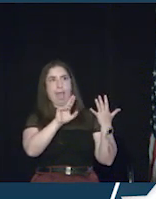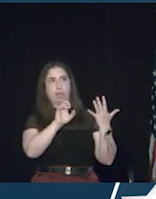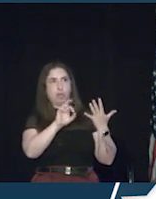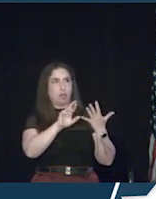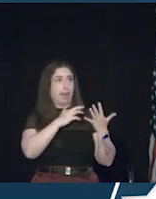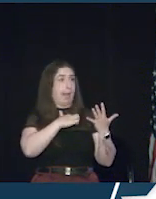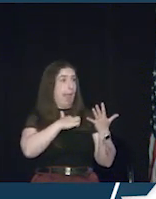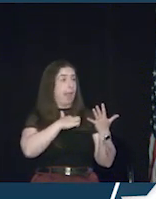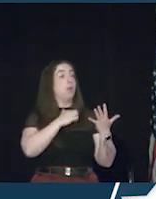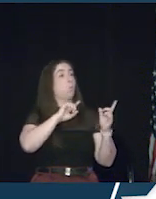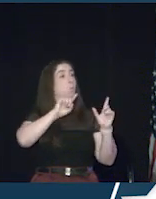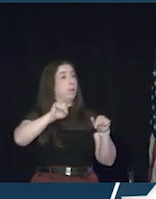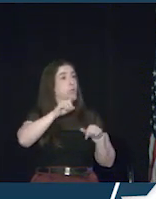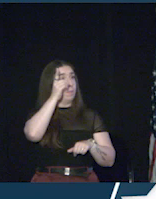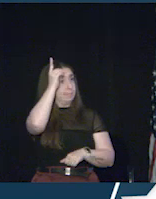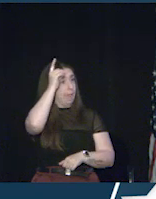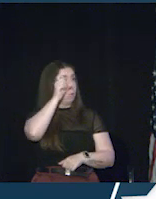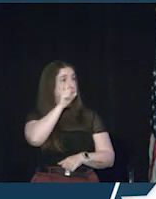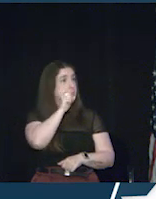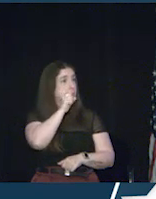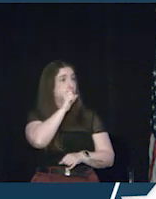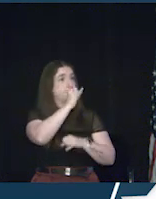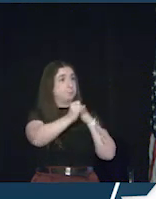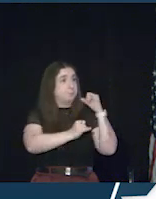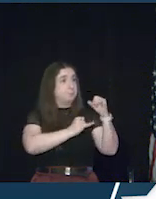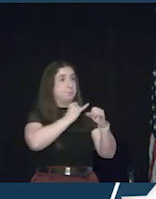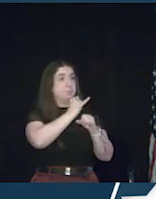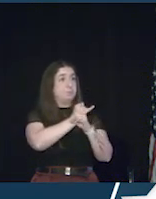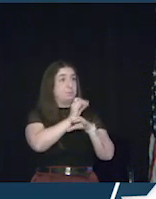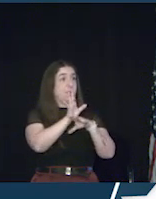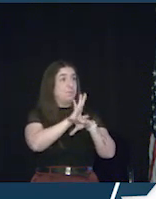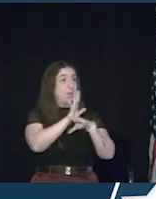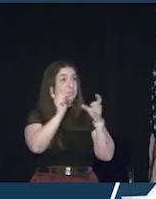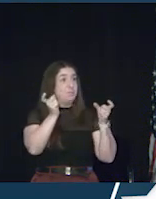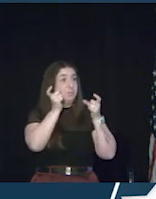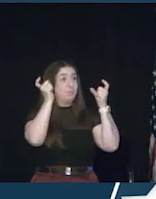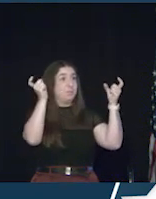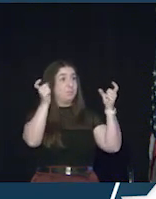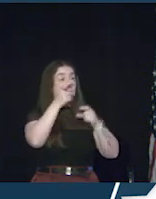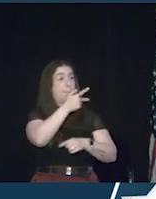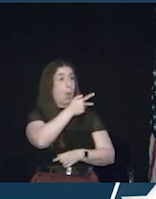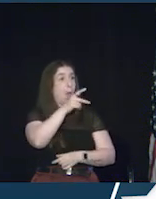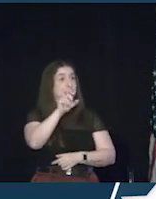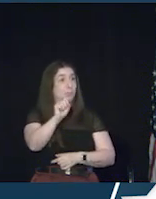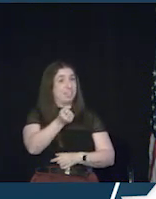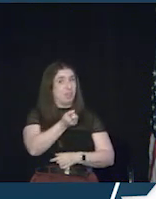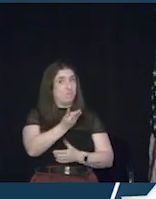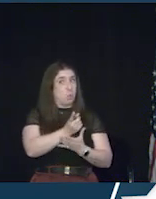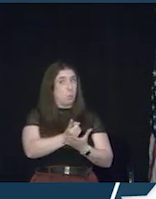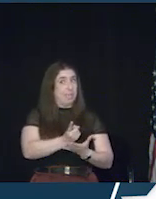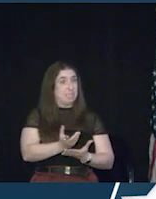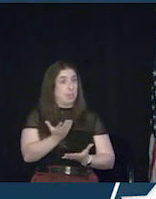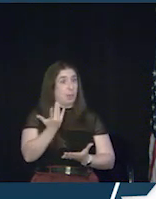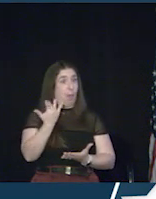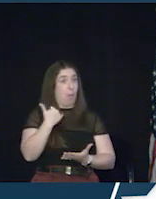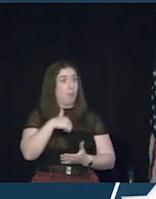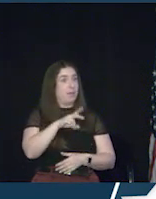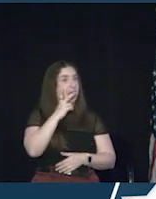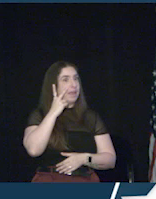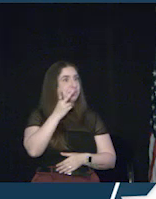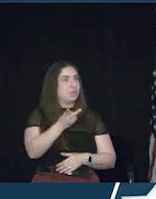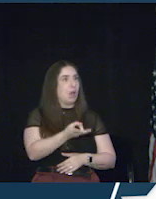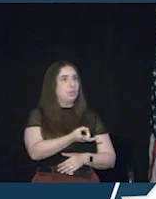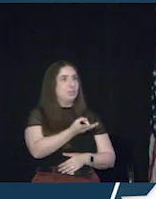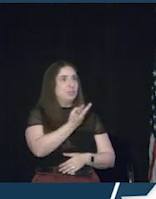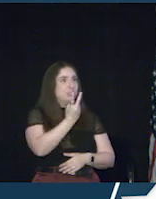just at the Down Syndrome International Film Festival in Palm Springs a few weeks ago, and I got to see